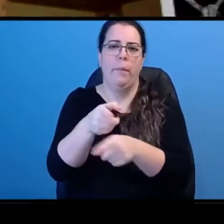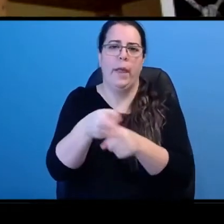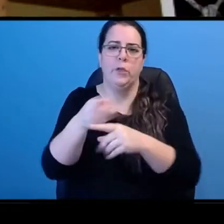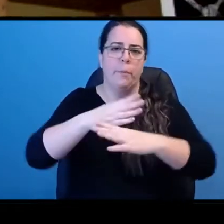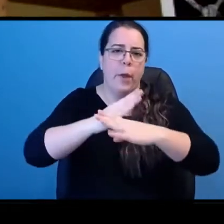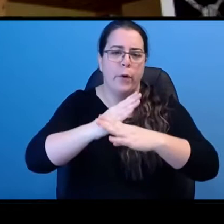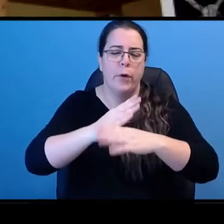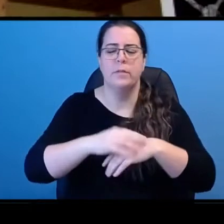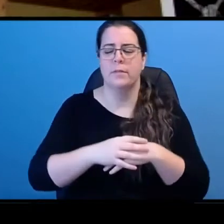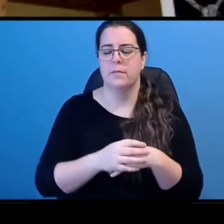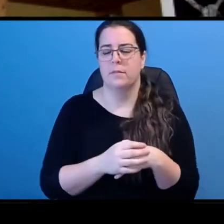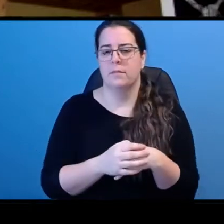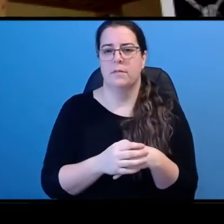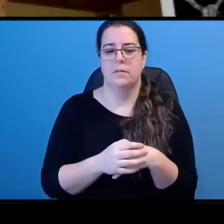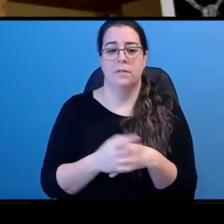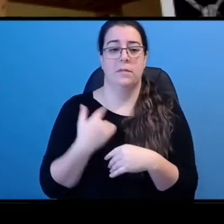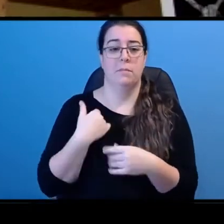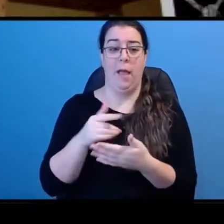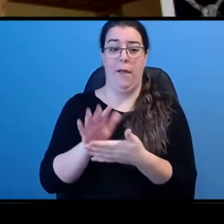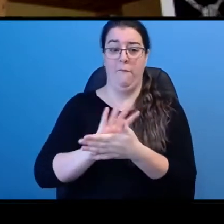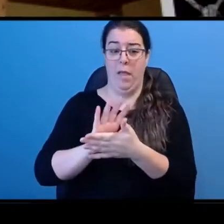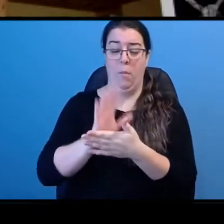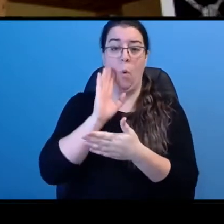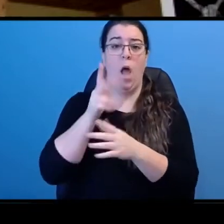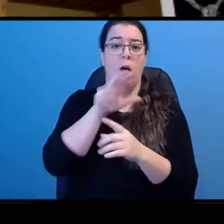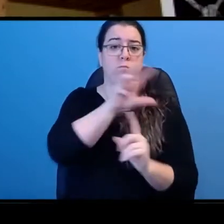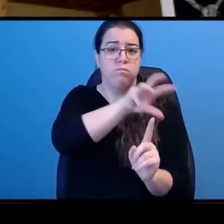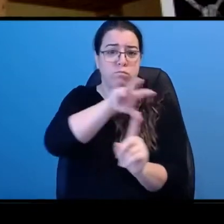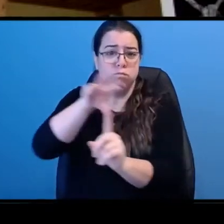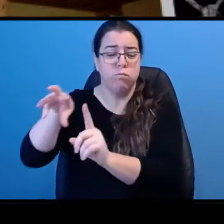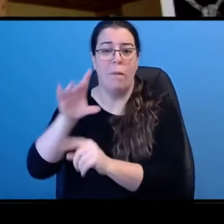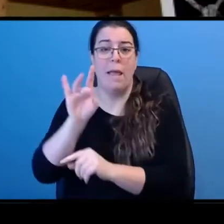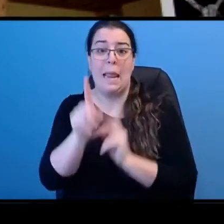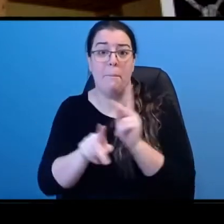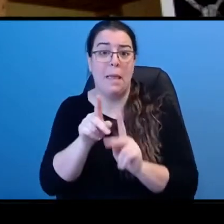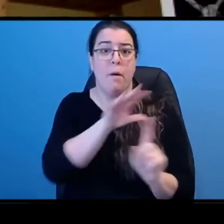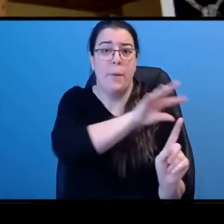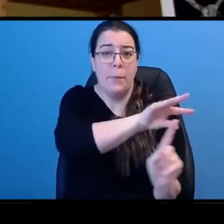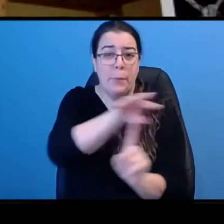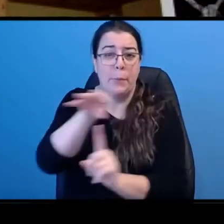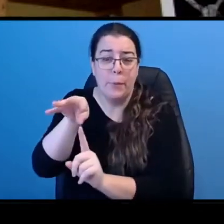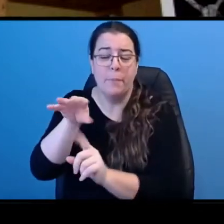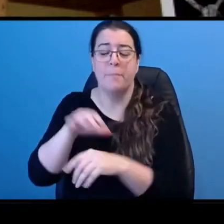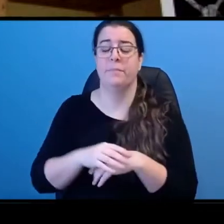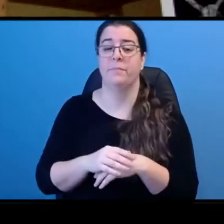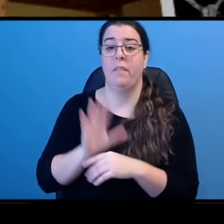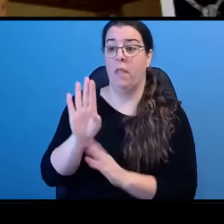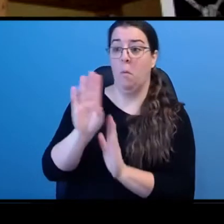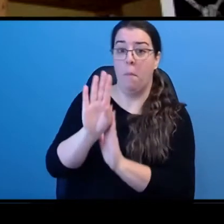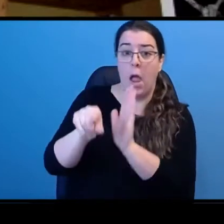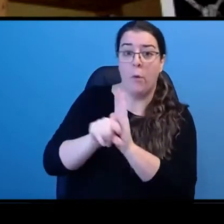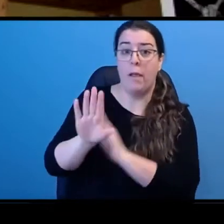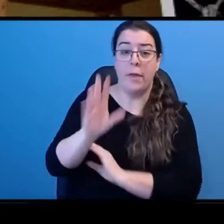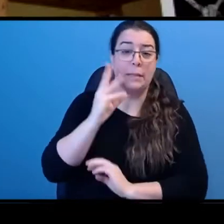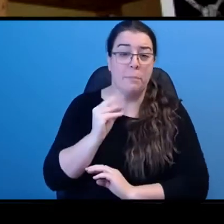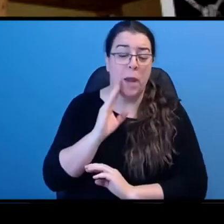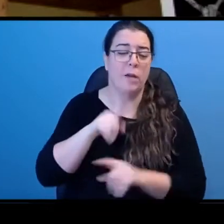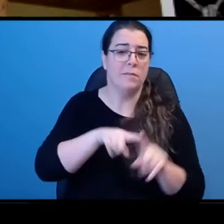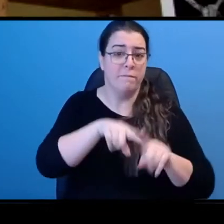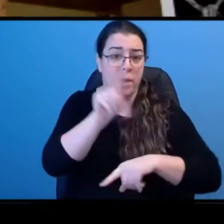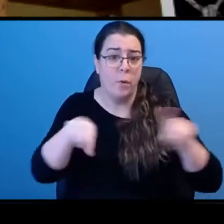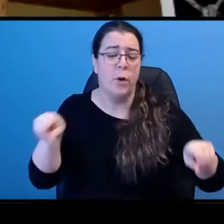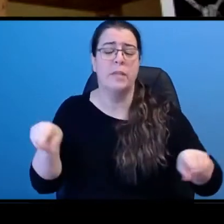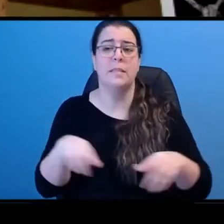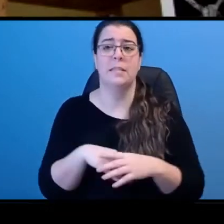my film will feature 8 different people with different voices from diverse backgrounds in Nova Scotia, and then ending with a really